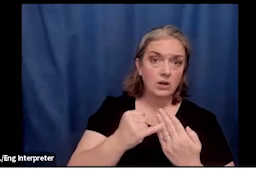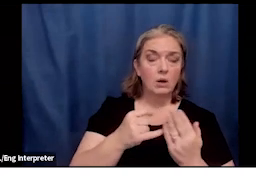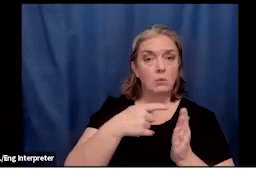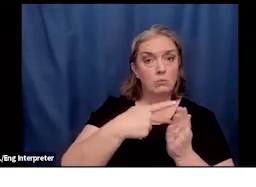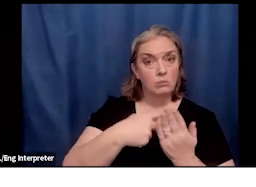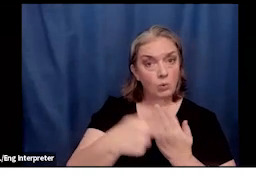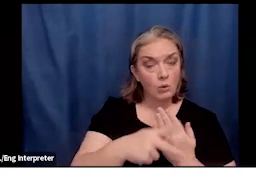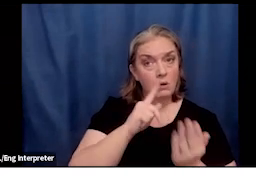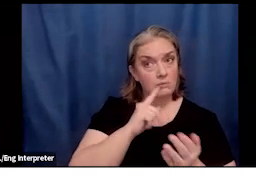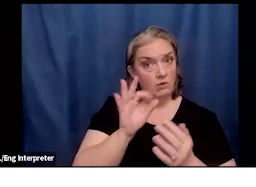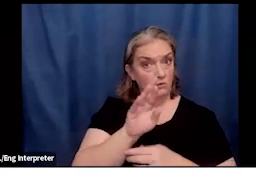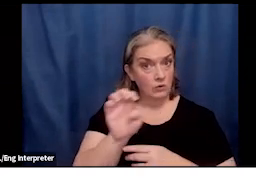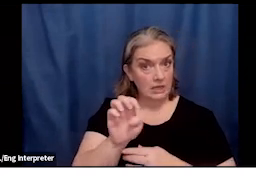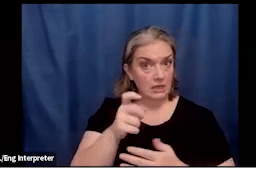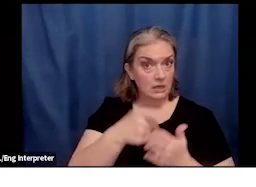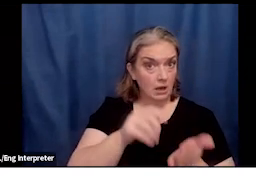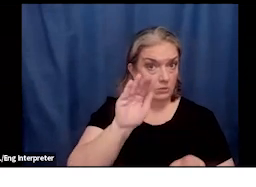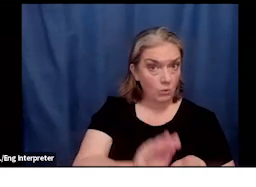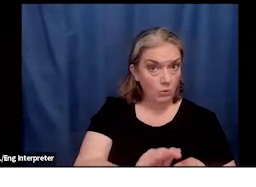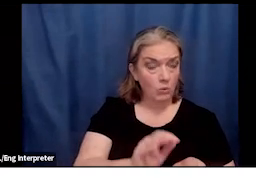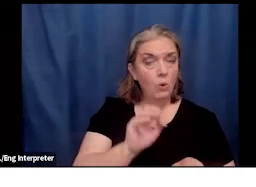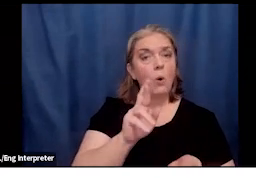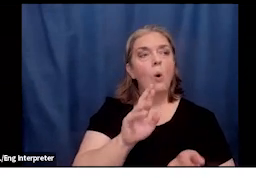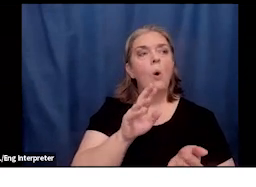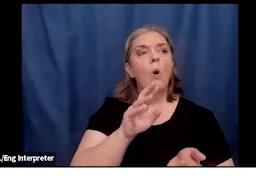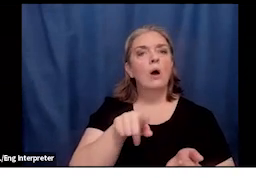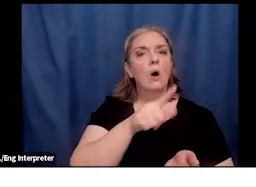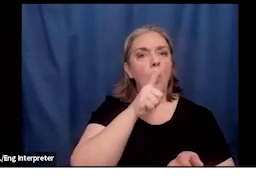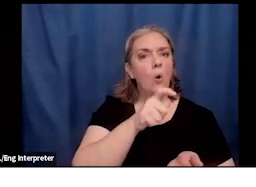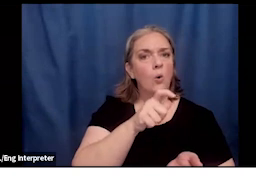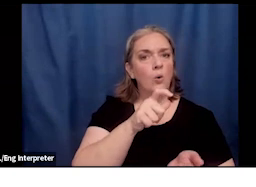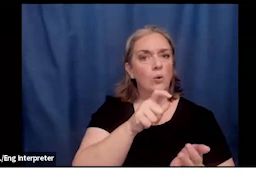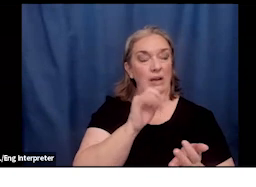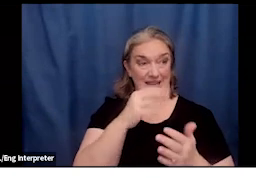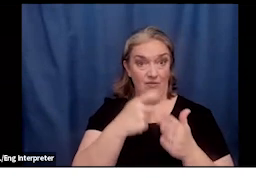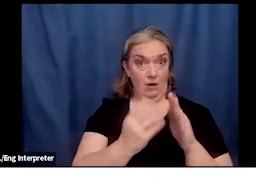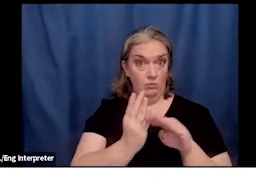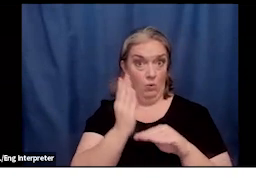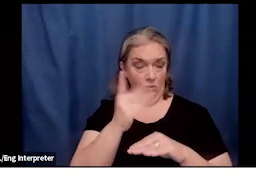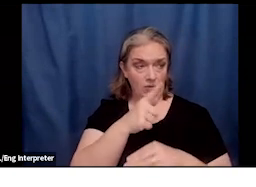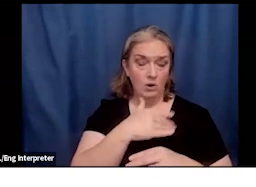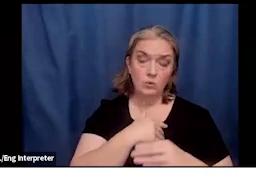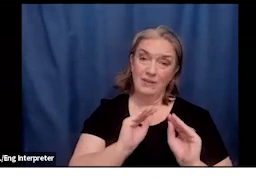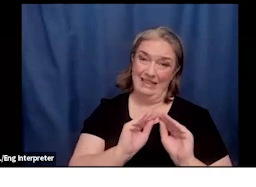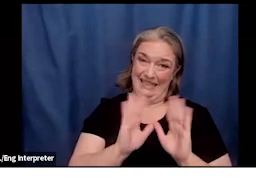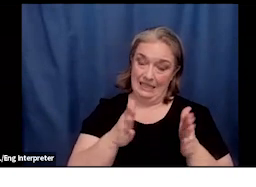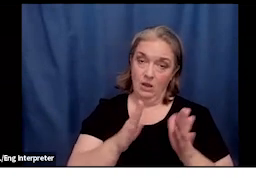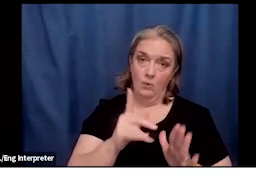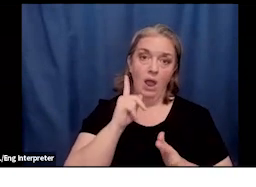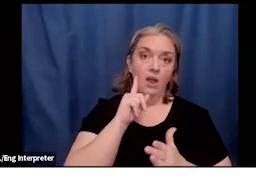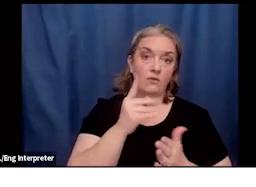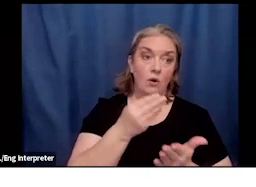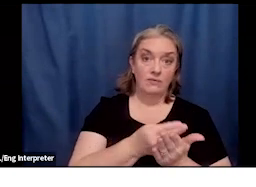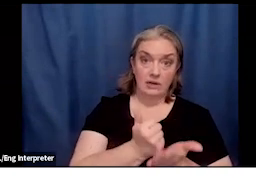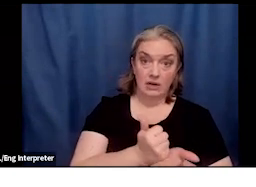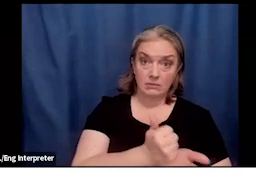cost, or provides clear pathways to scholarship or financial aid? And then we're also looking at inclusivity. So are